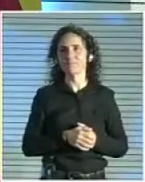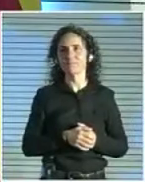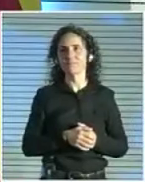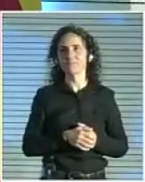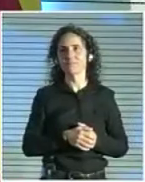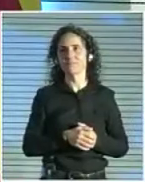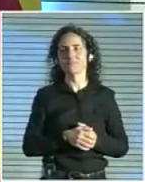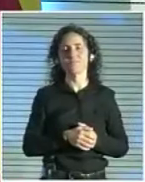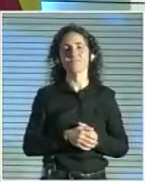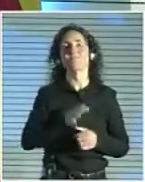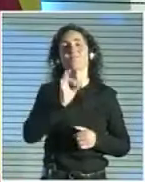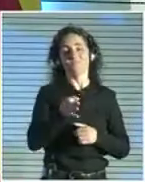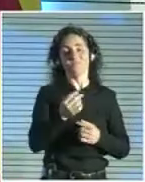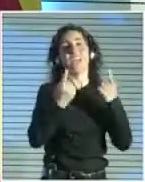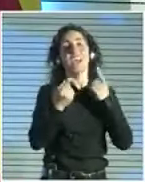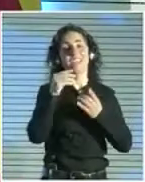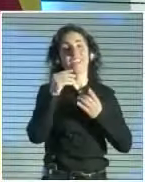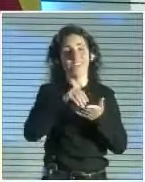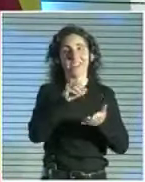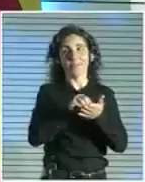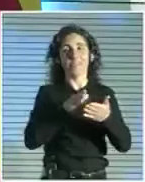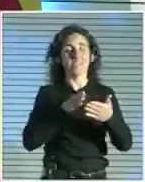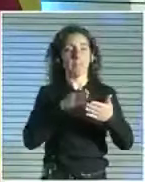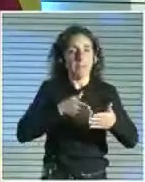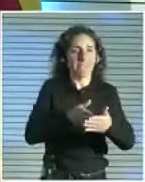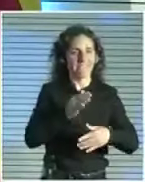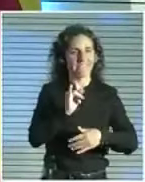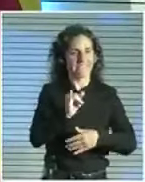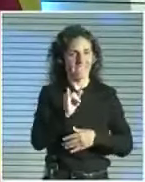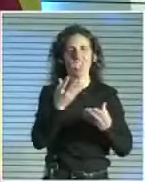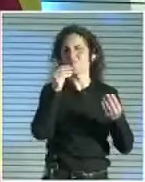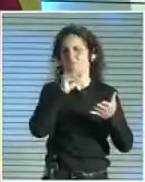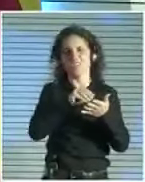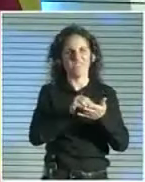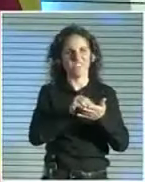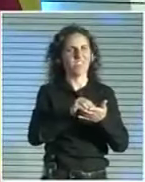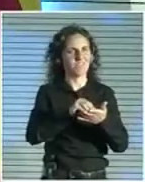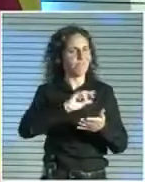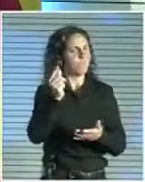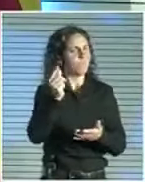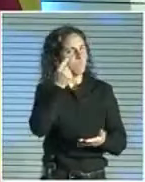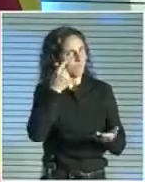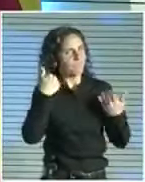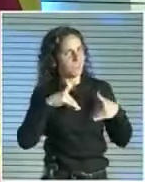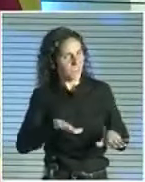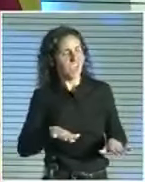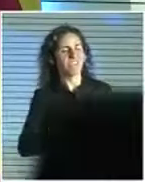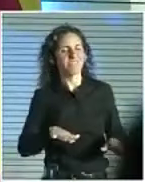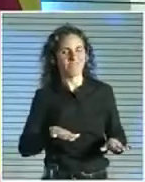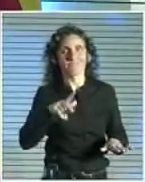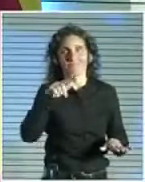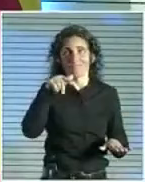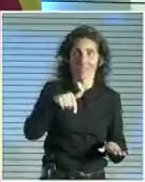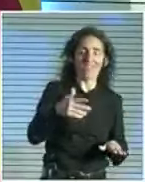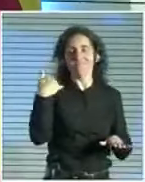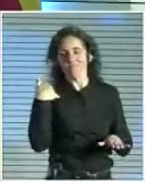We heard that here several times in the panels. Yesterday, Petra was making the same statement and said, look, there, you remember that I said there